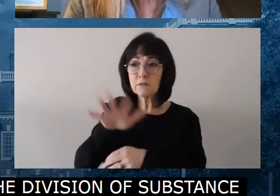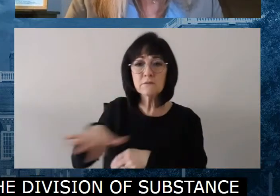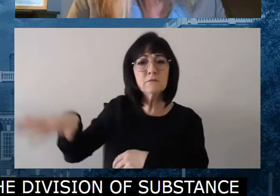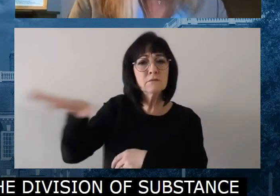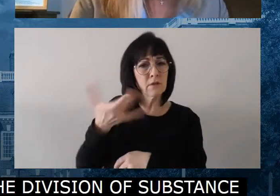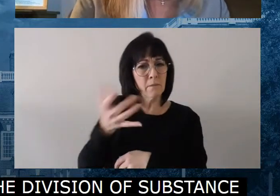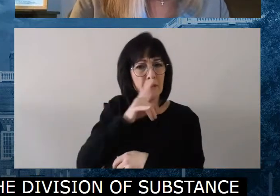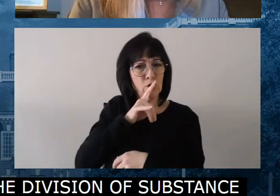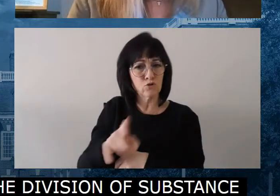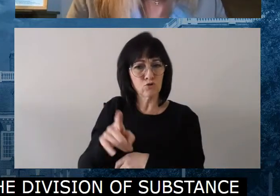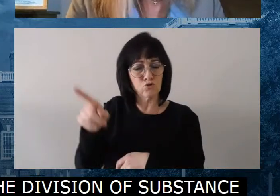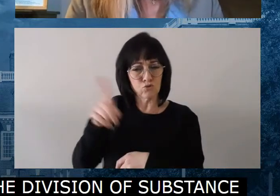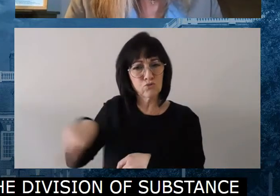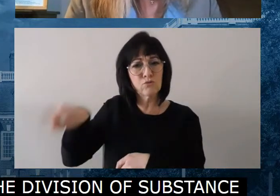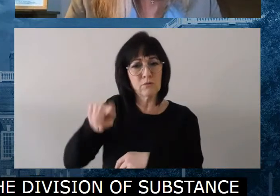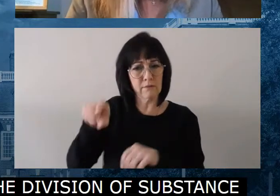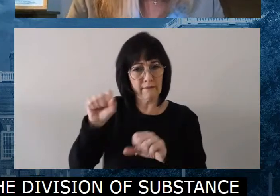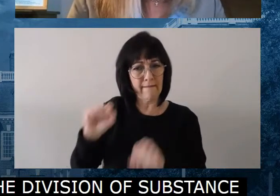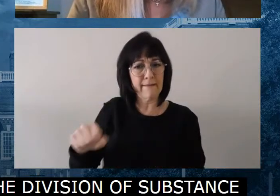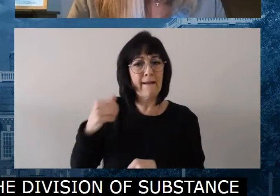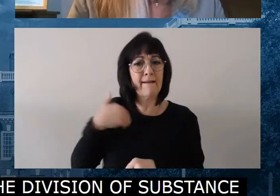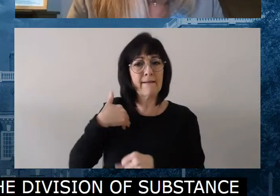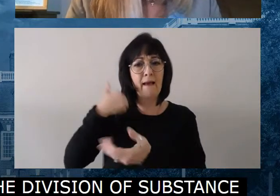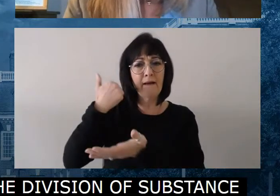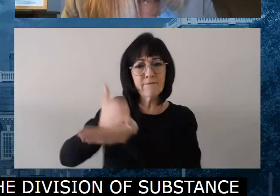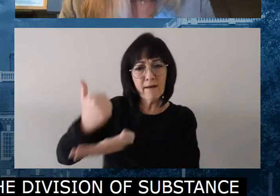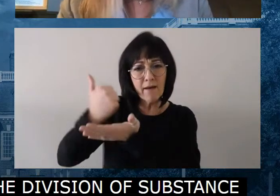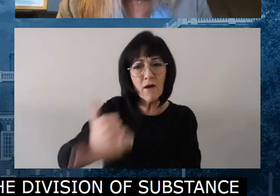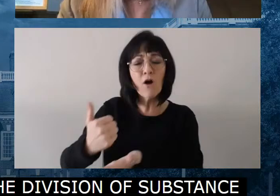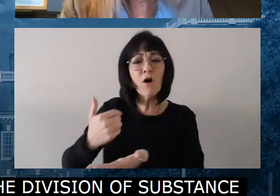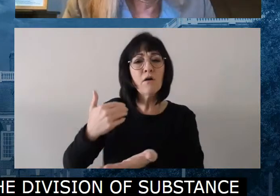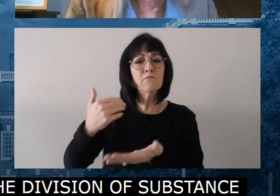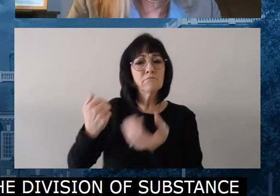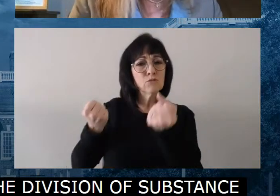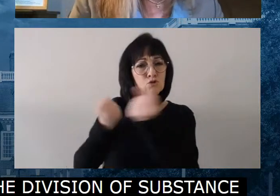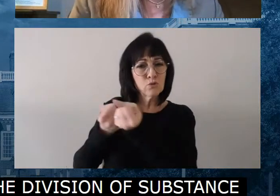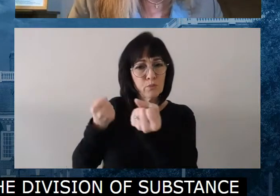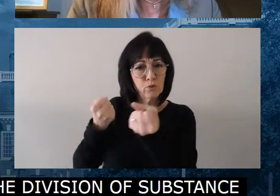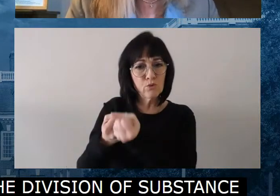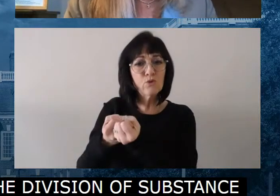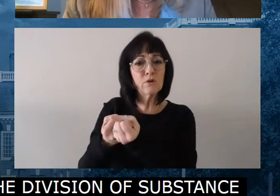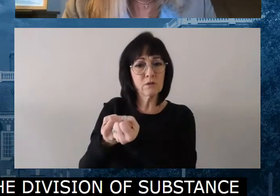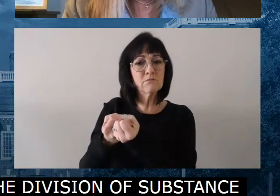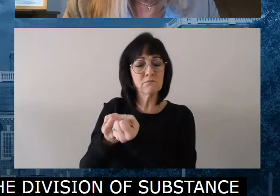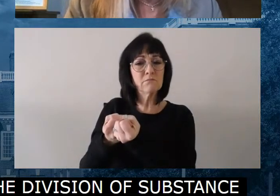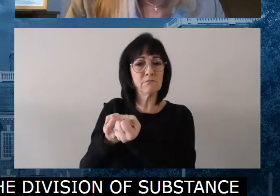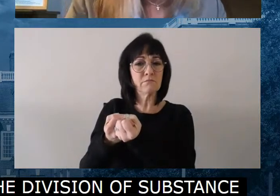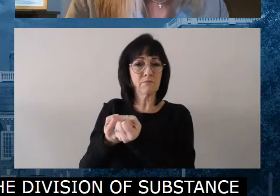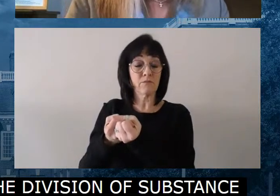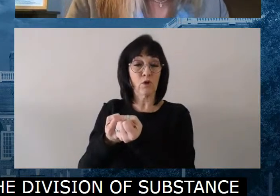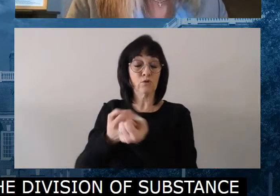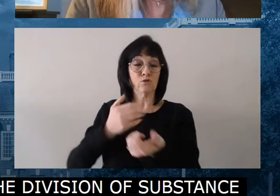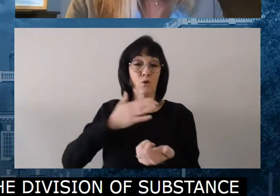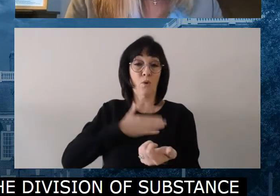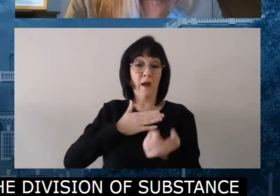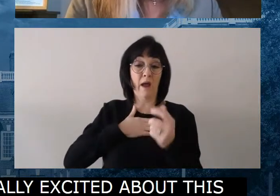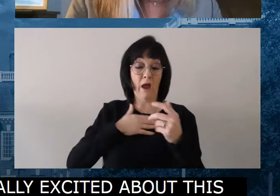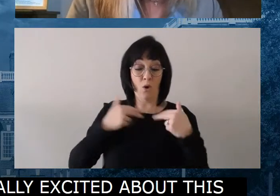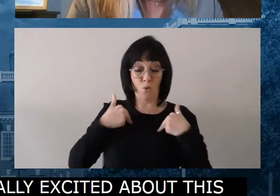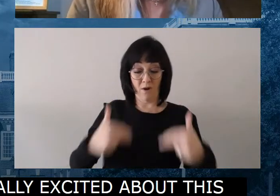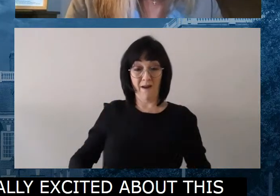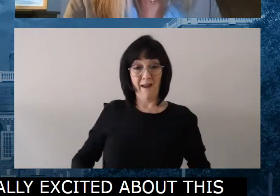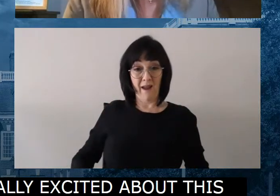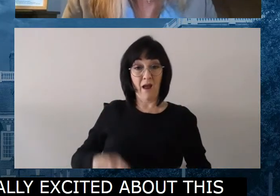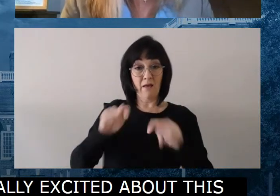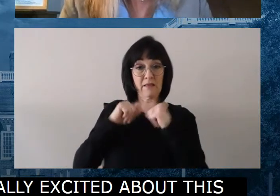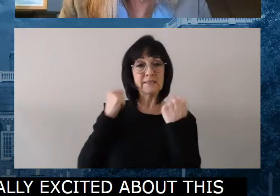this team and getting these events stood up, as well as work of this team to